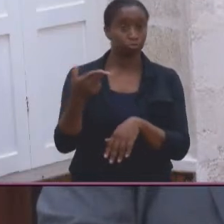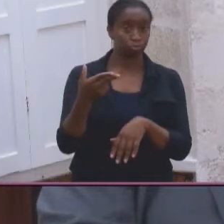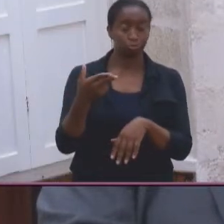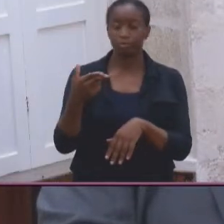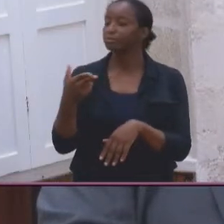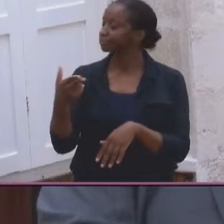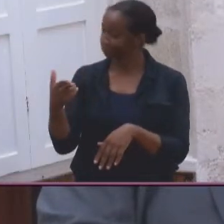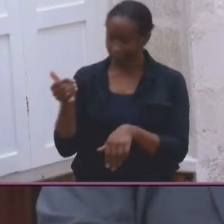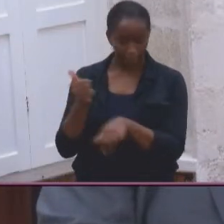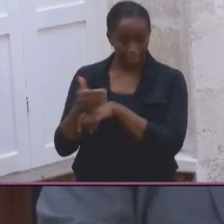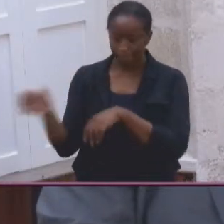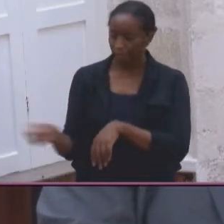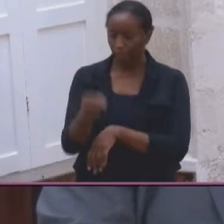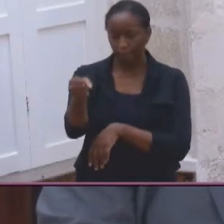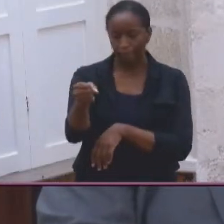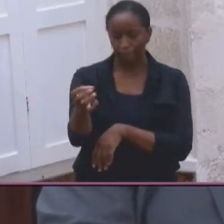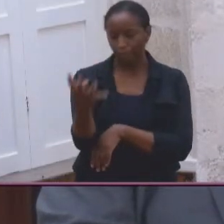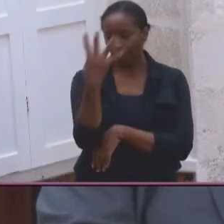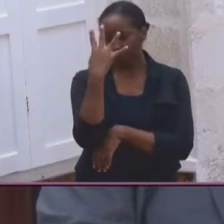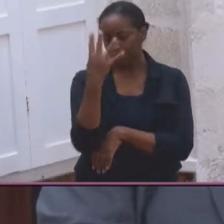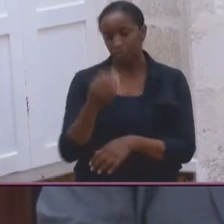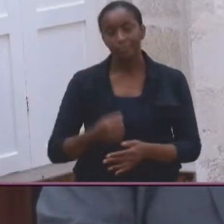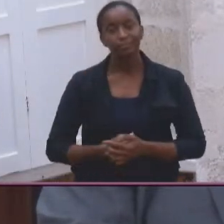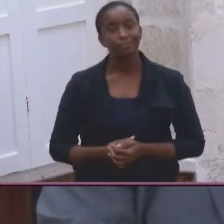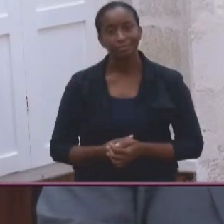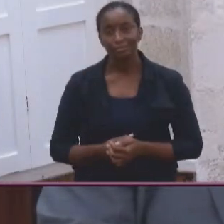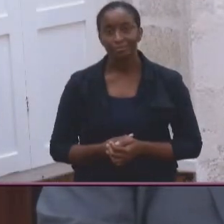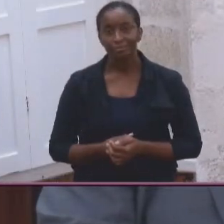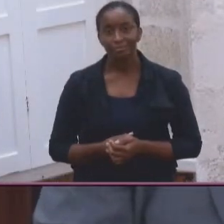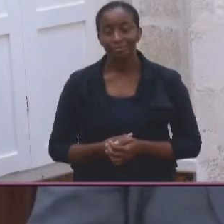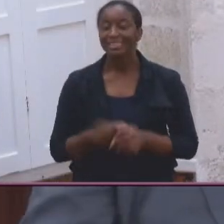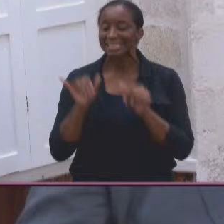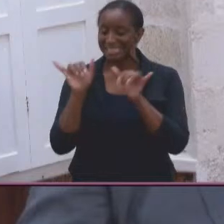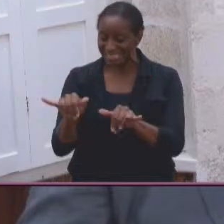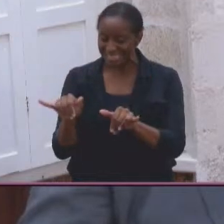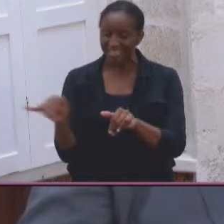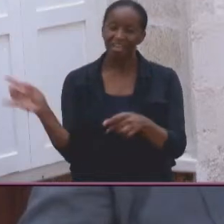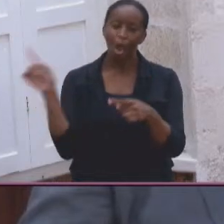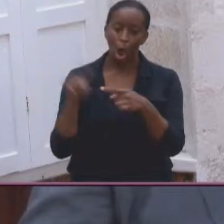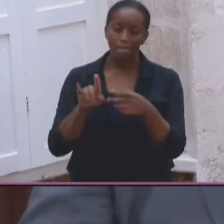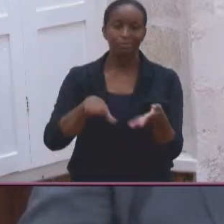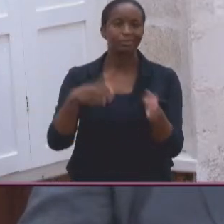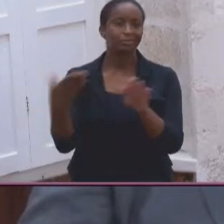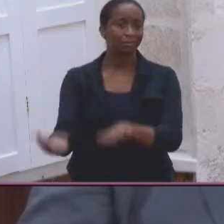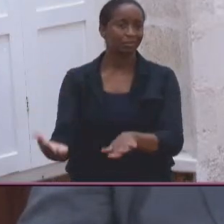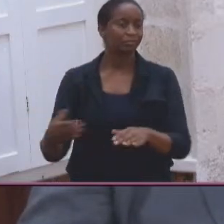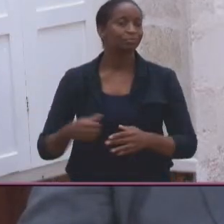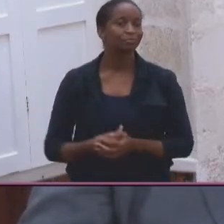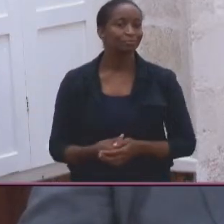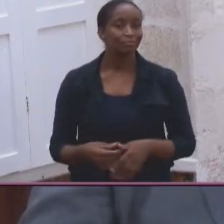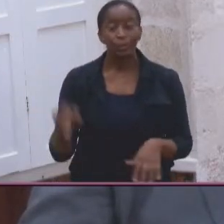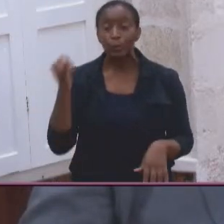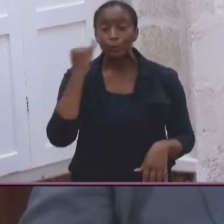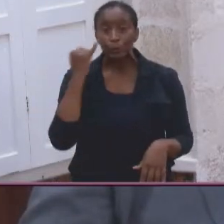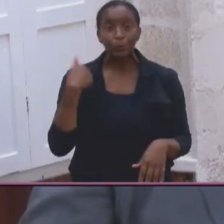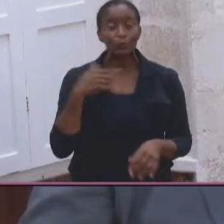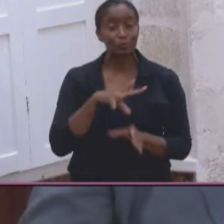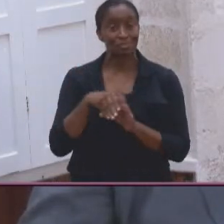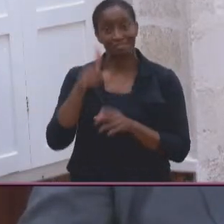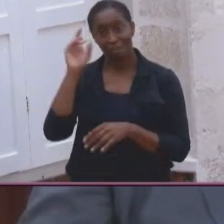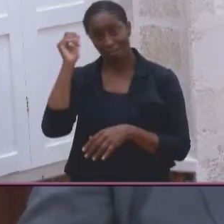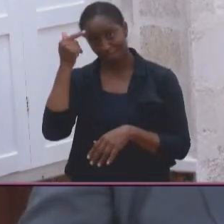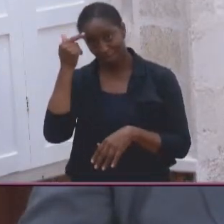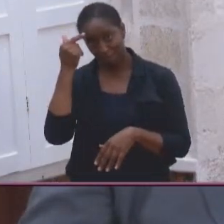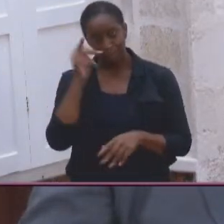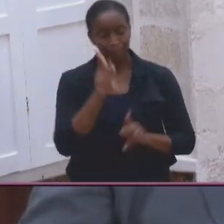mandate. 61-0 in 2 general elections and 1 by-election. That's what I would do. What I would do with it. Welcome